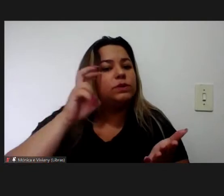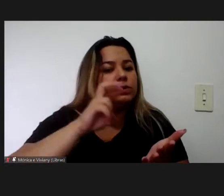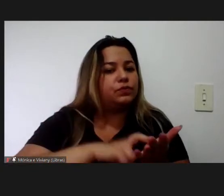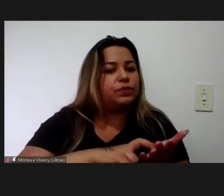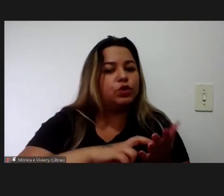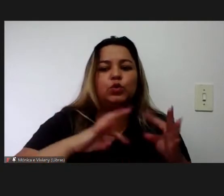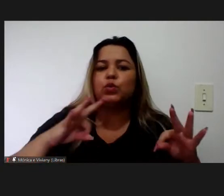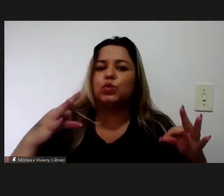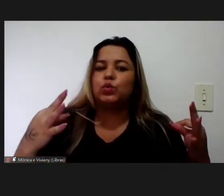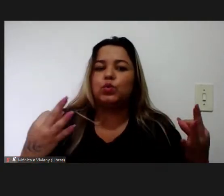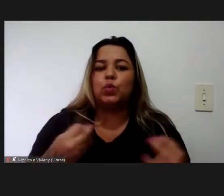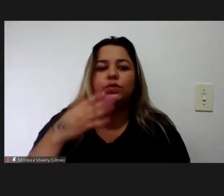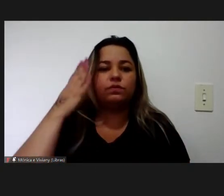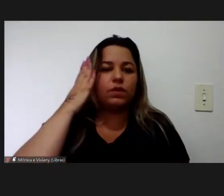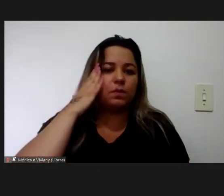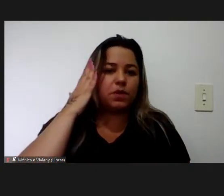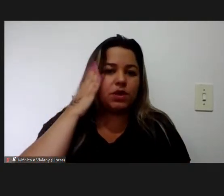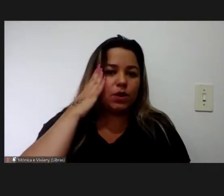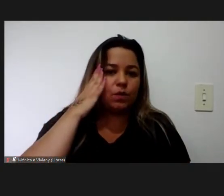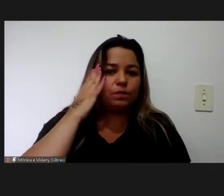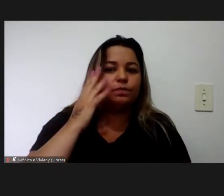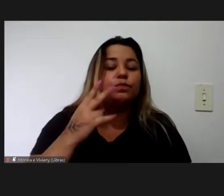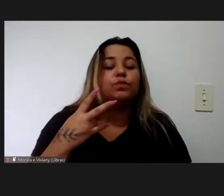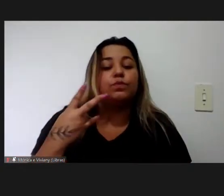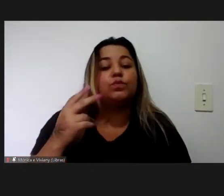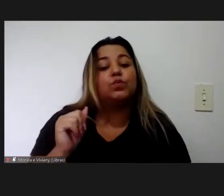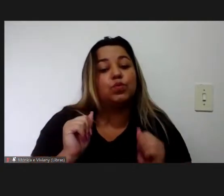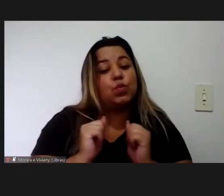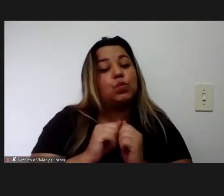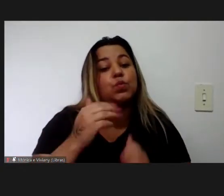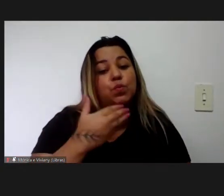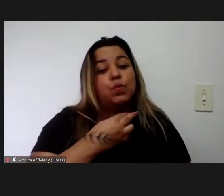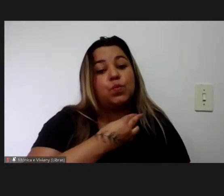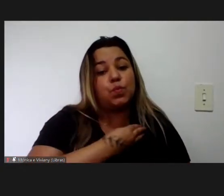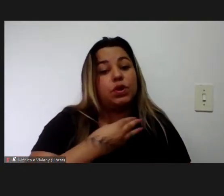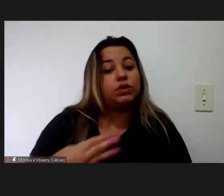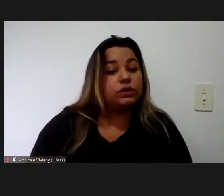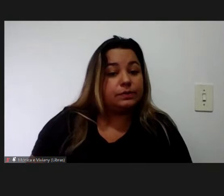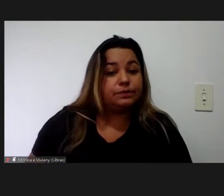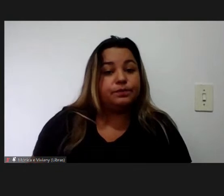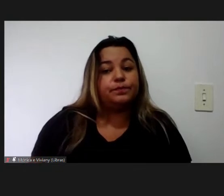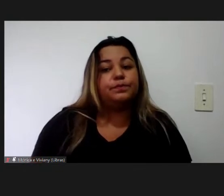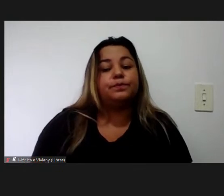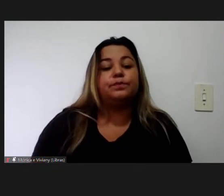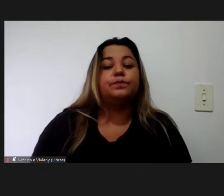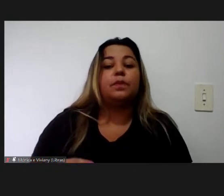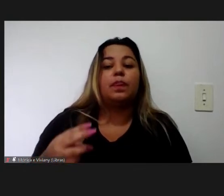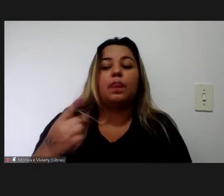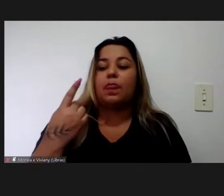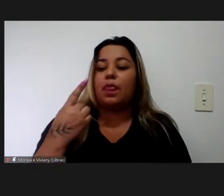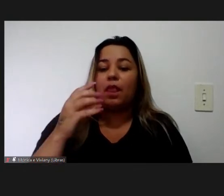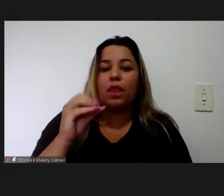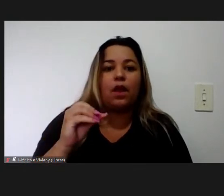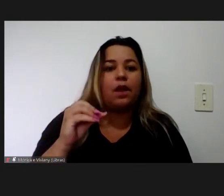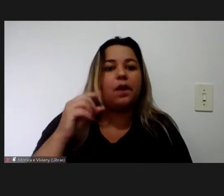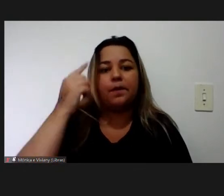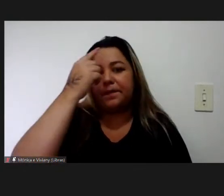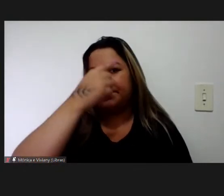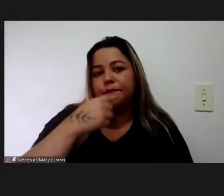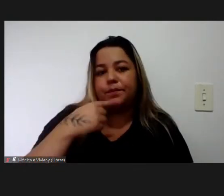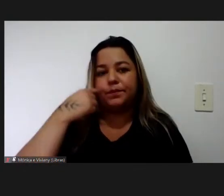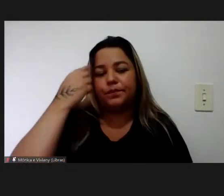is we're going to be able to see tomorrow morning. And we are going to do it alongside the minister. This will be at